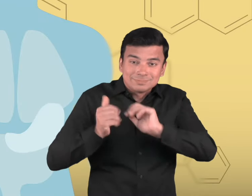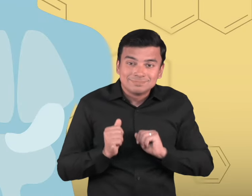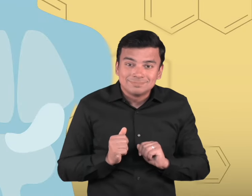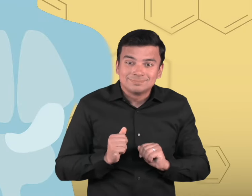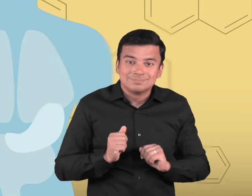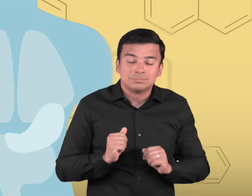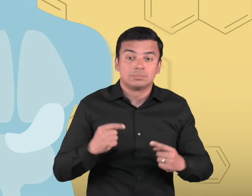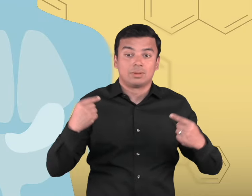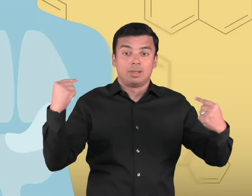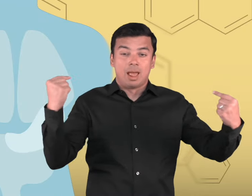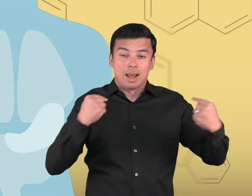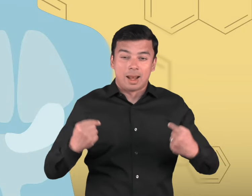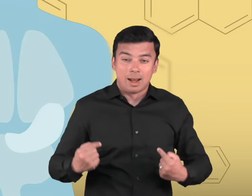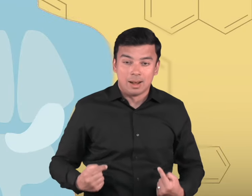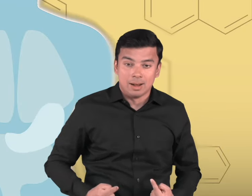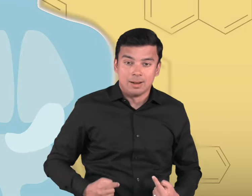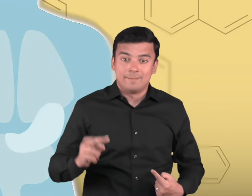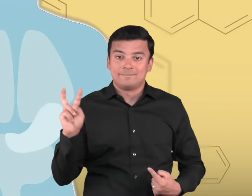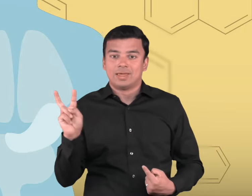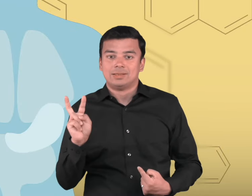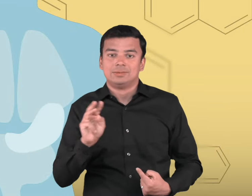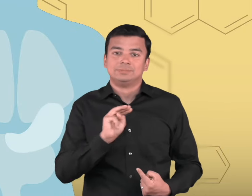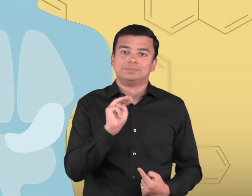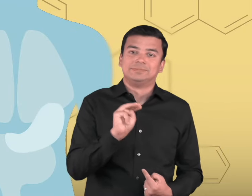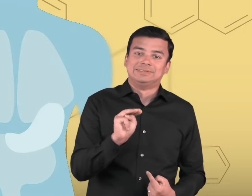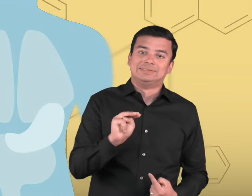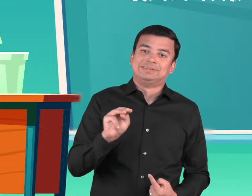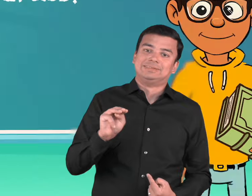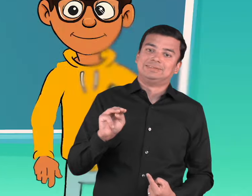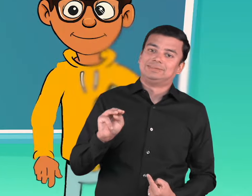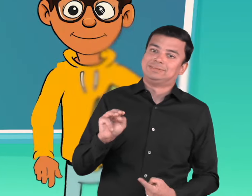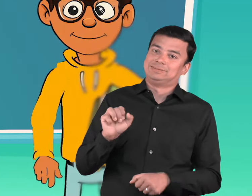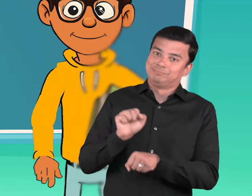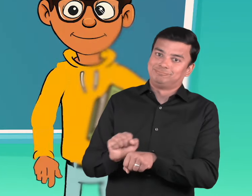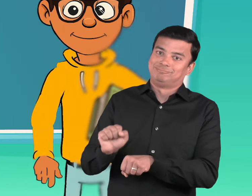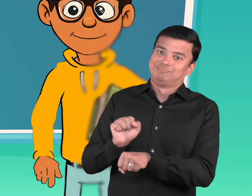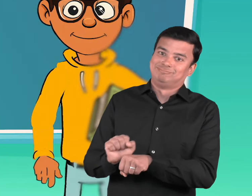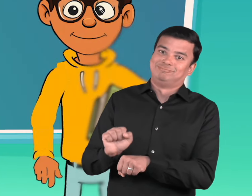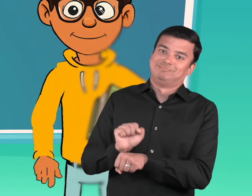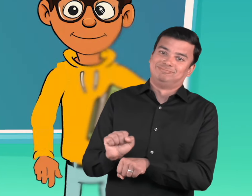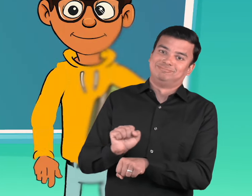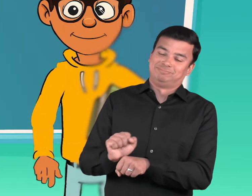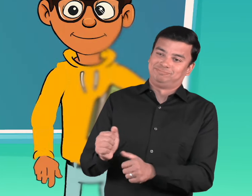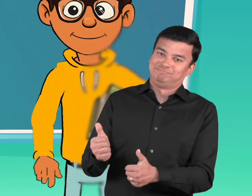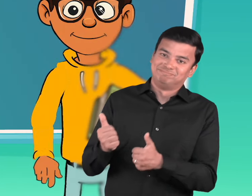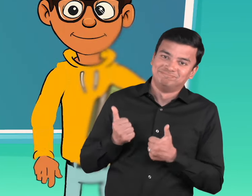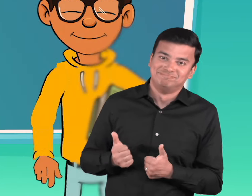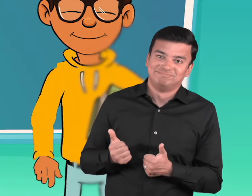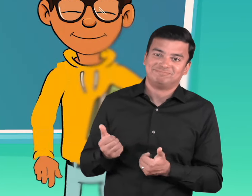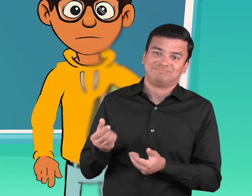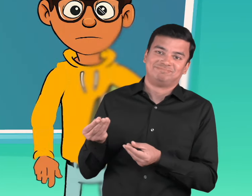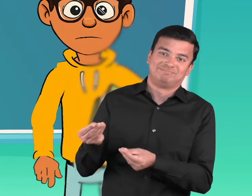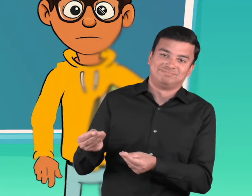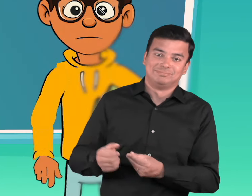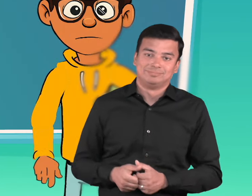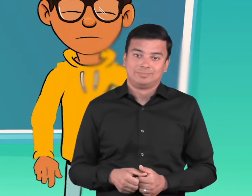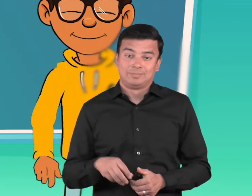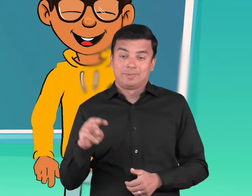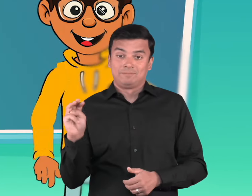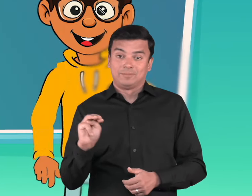Systems need vitamins and minerals in order to work the right way what are vitamins and